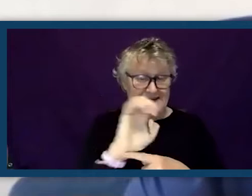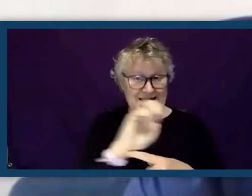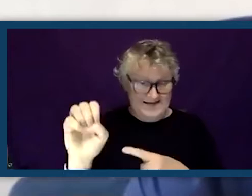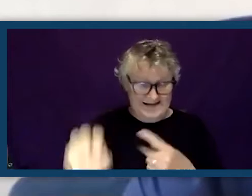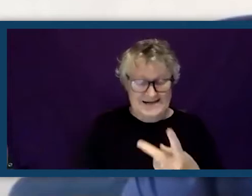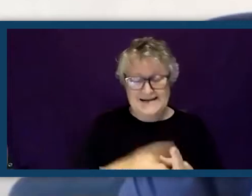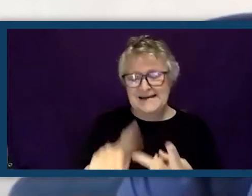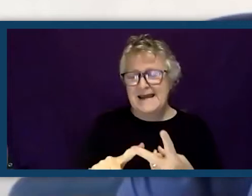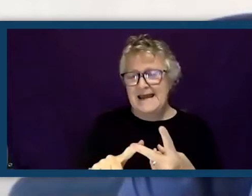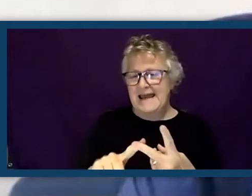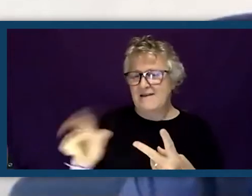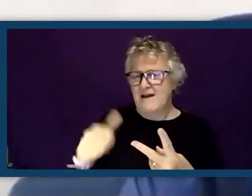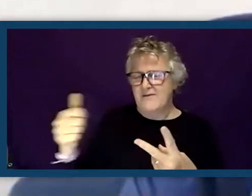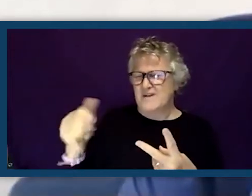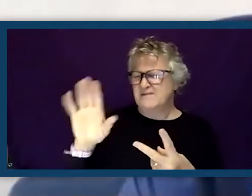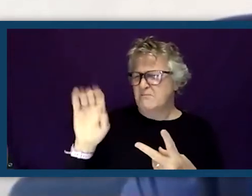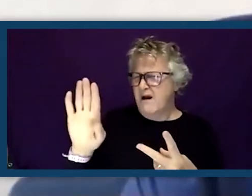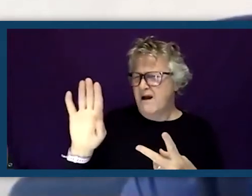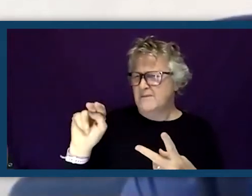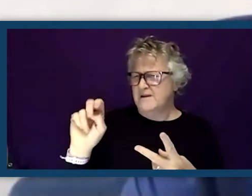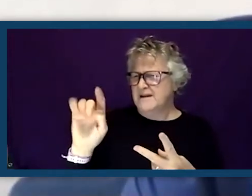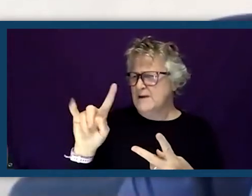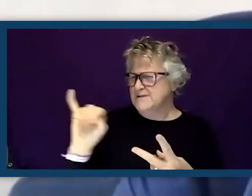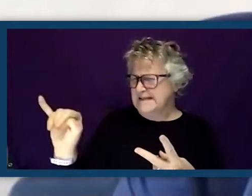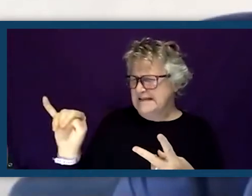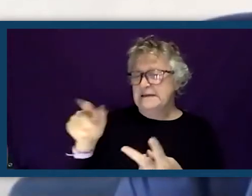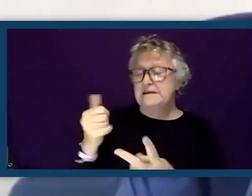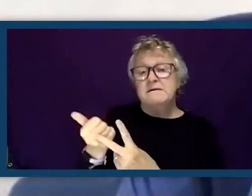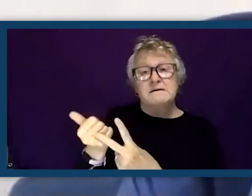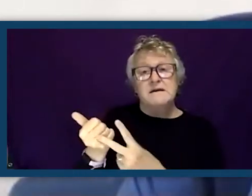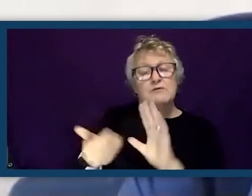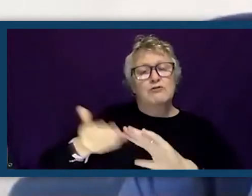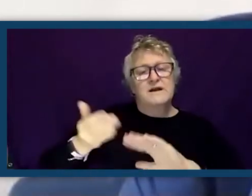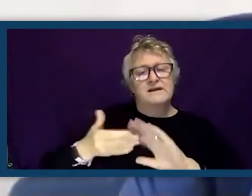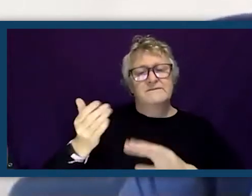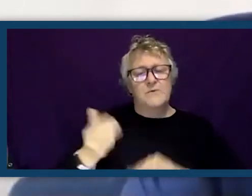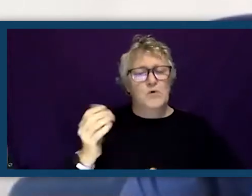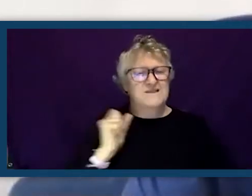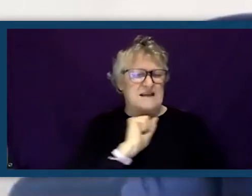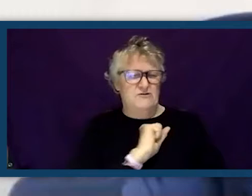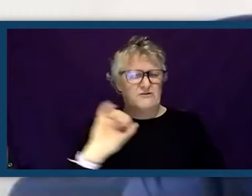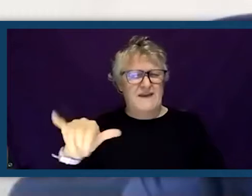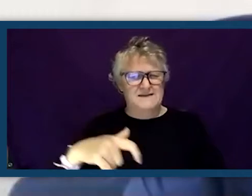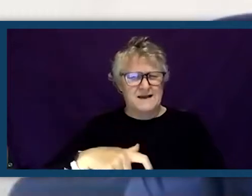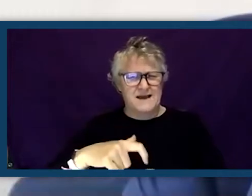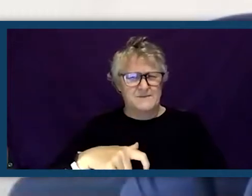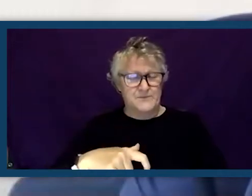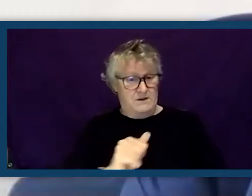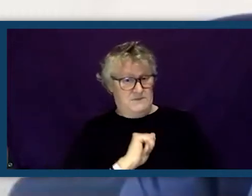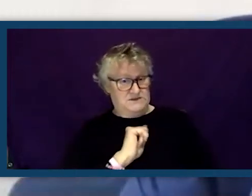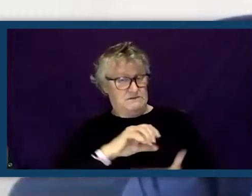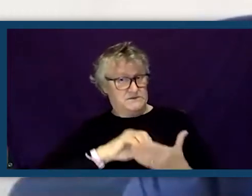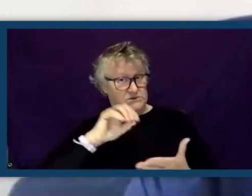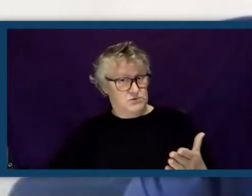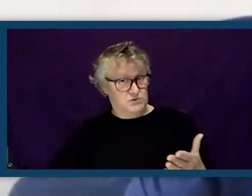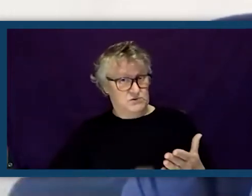Bob Wojciechowski. And he was running for assembly at the time. And as a student, I was like, wow, these are very interesting people. Like, they